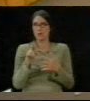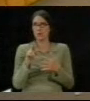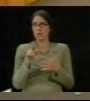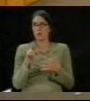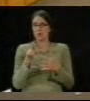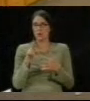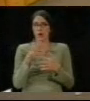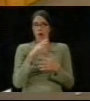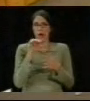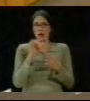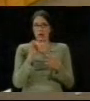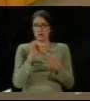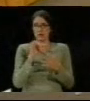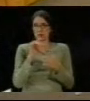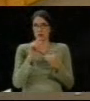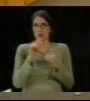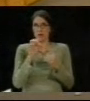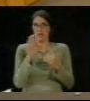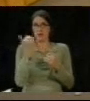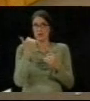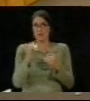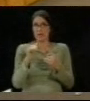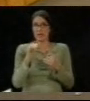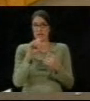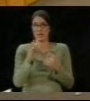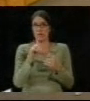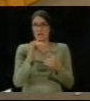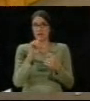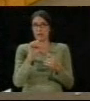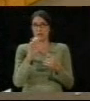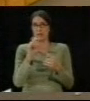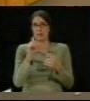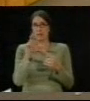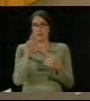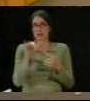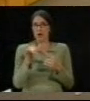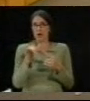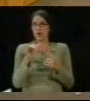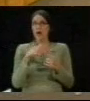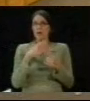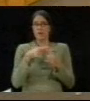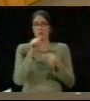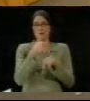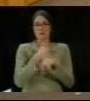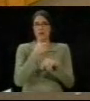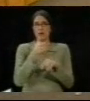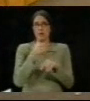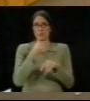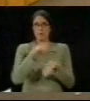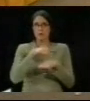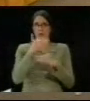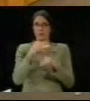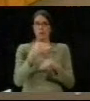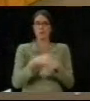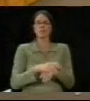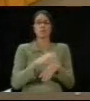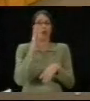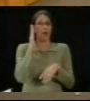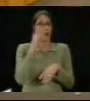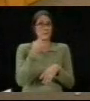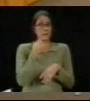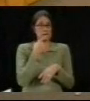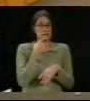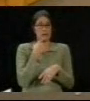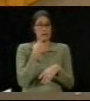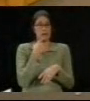discovery is, if there's to be any discovery, when discovery is to be completed, and set some deadlines. I will say this,